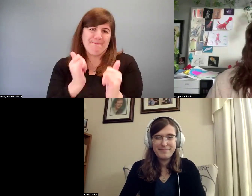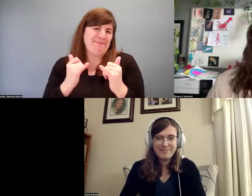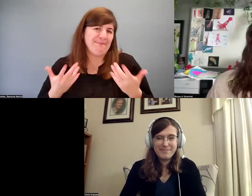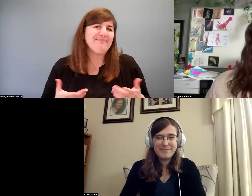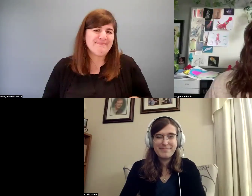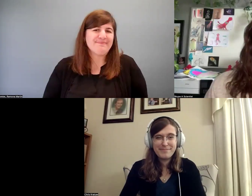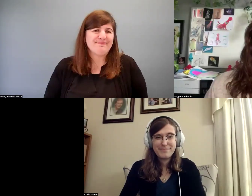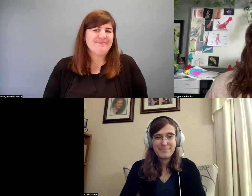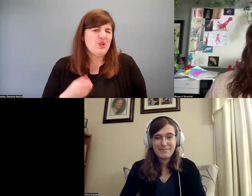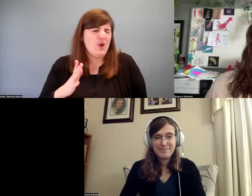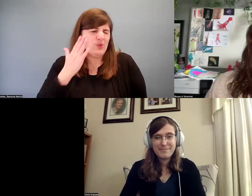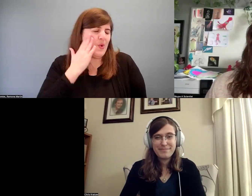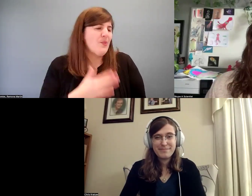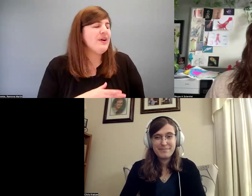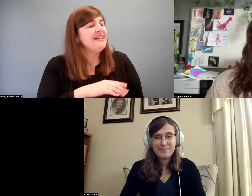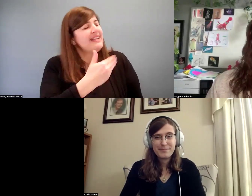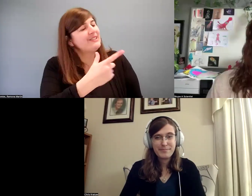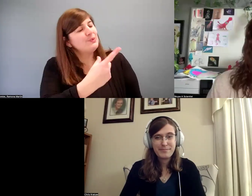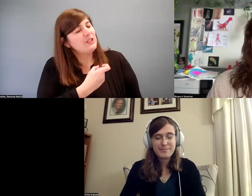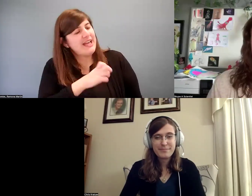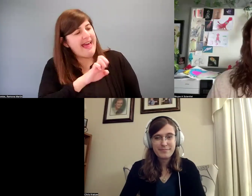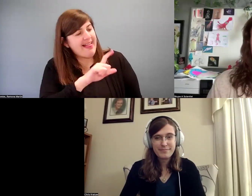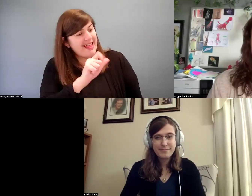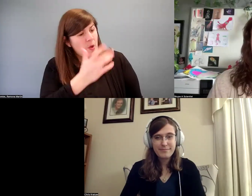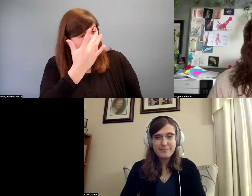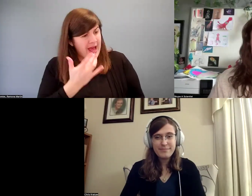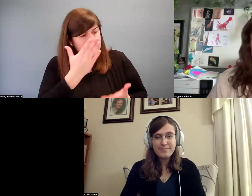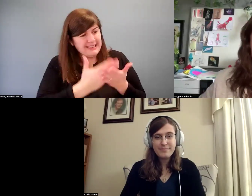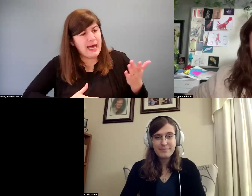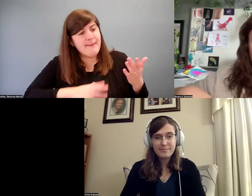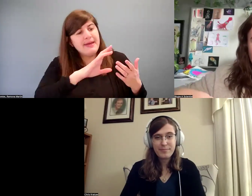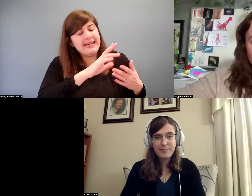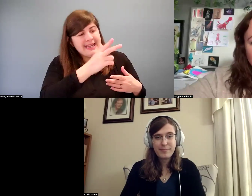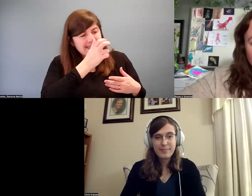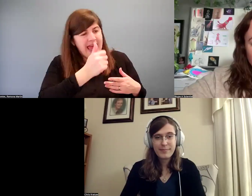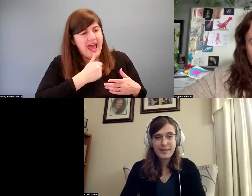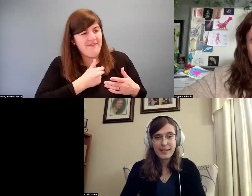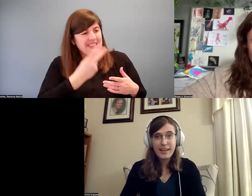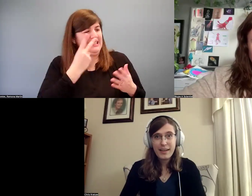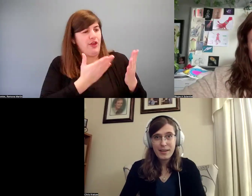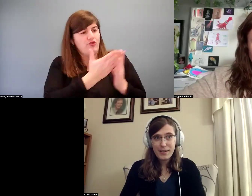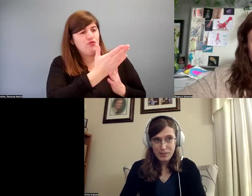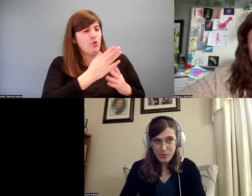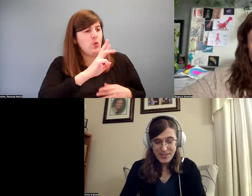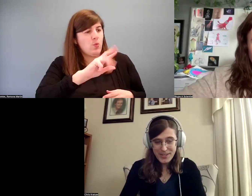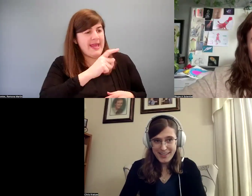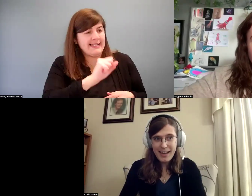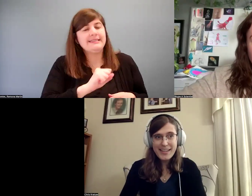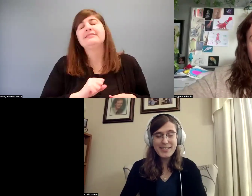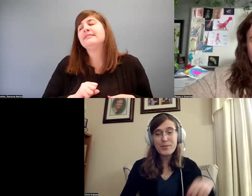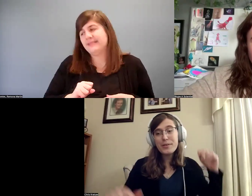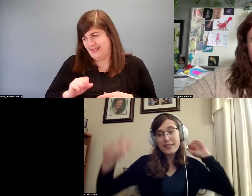know. Our next question is from Ella. Why do some insects have see-through wings? Good